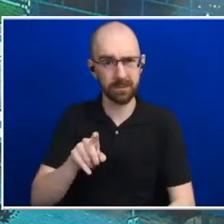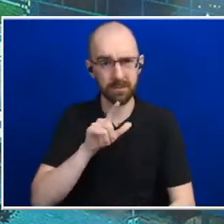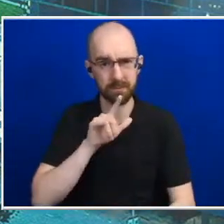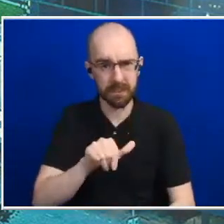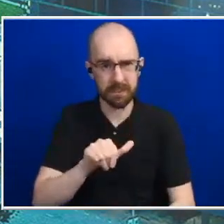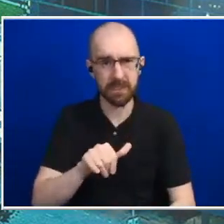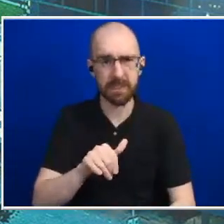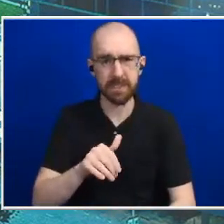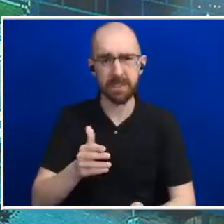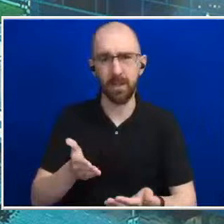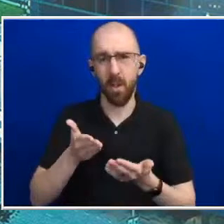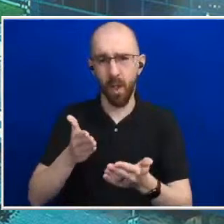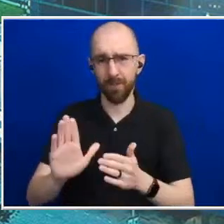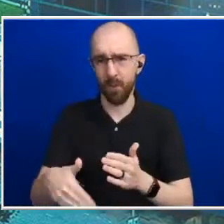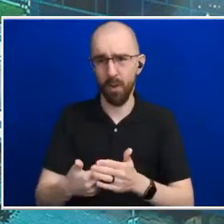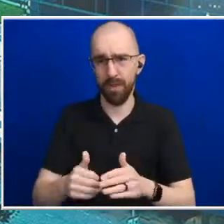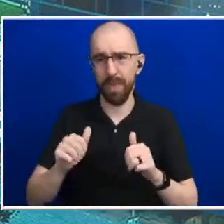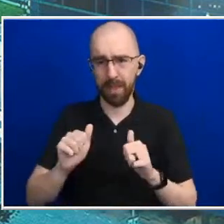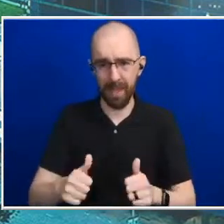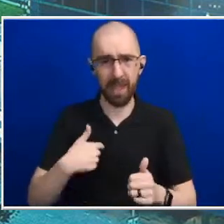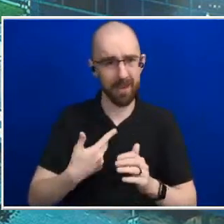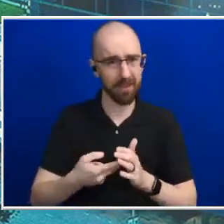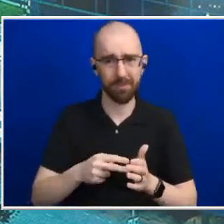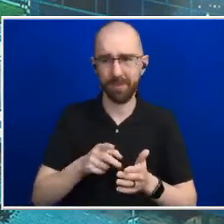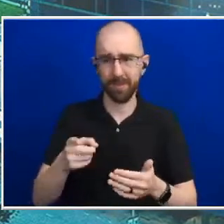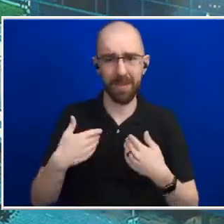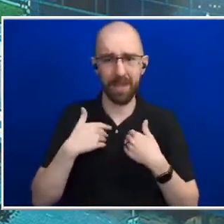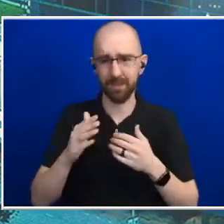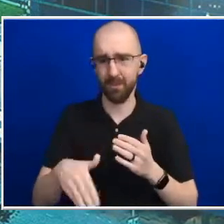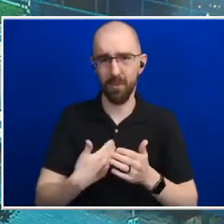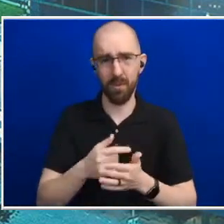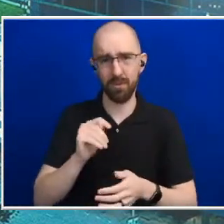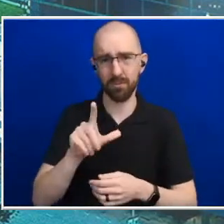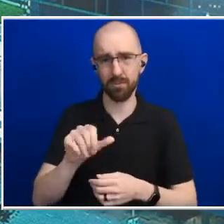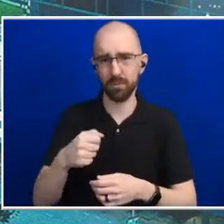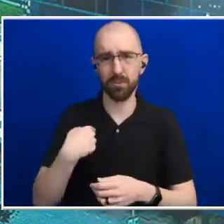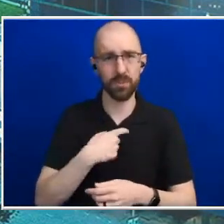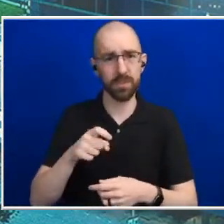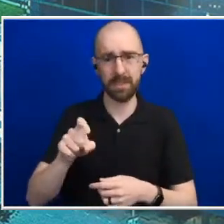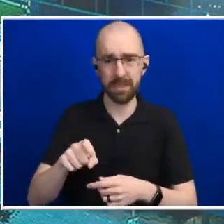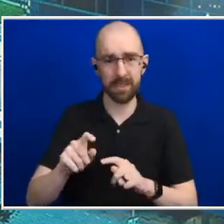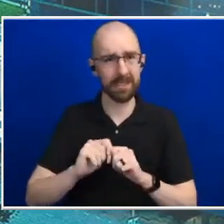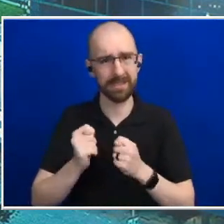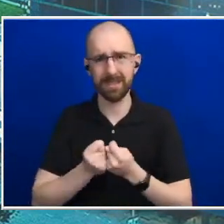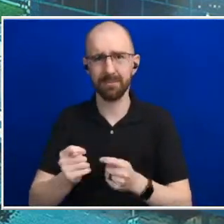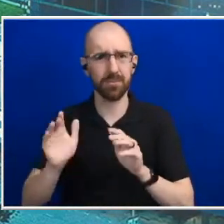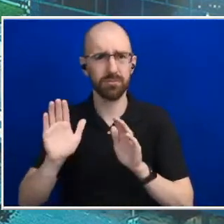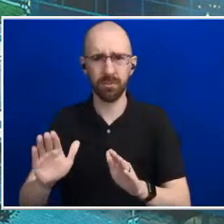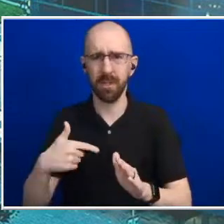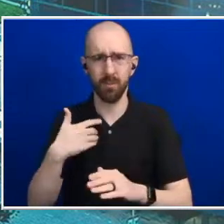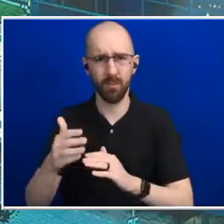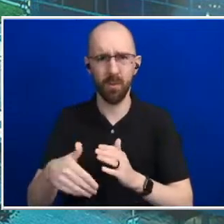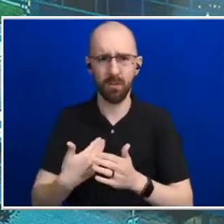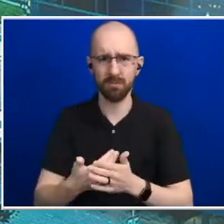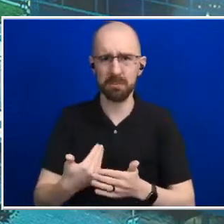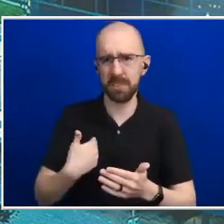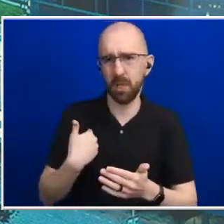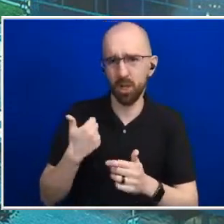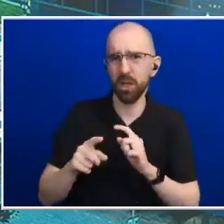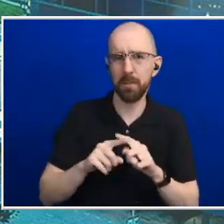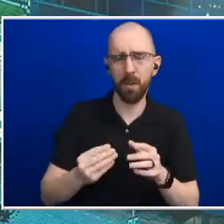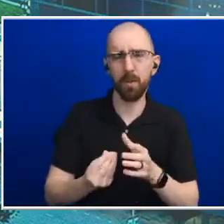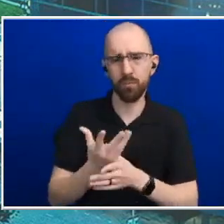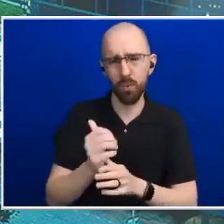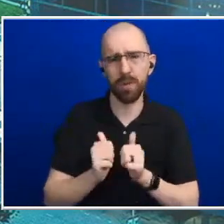that they can. And I mean, he's got all the tools that we really need. And the team, they're great. We're on the younger side, but we're growing together, and it's just we're